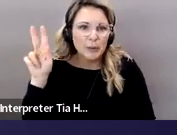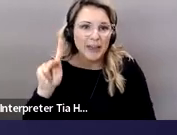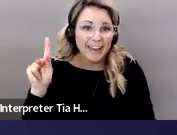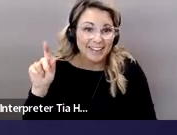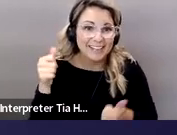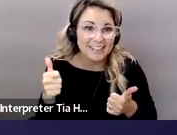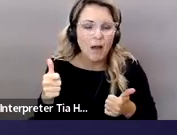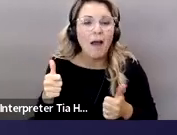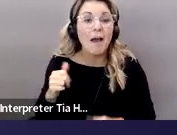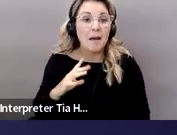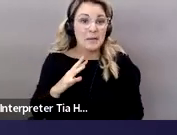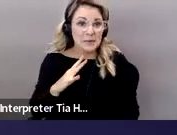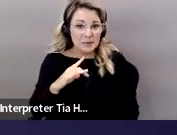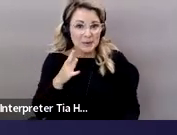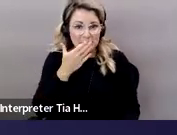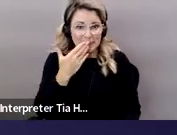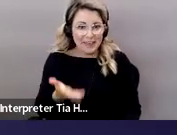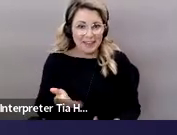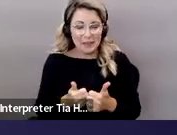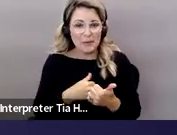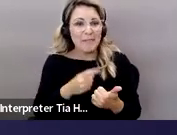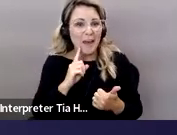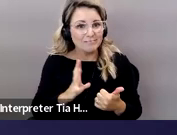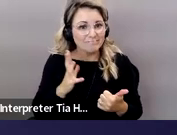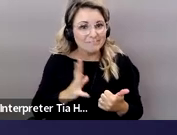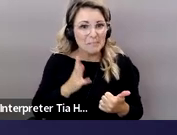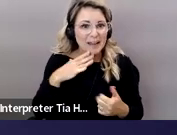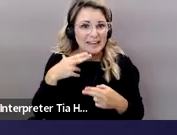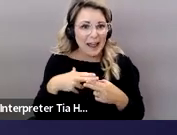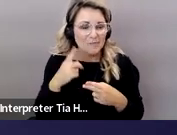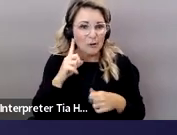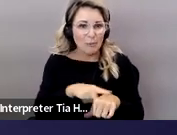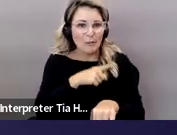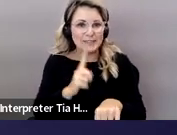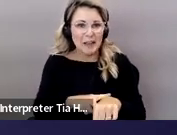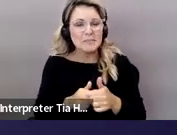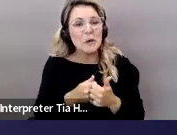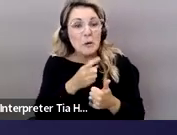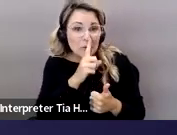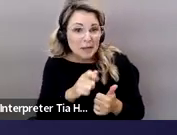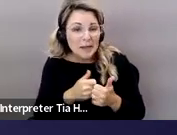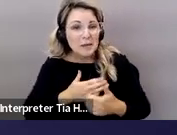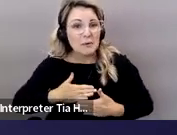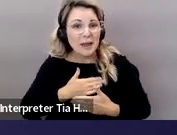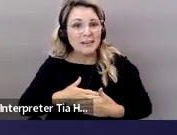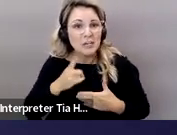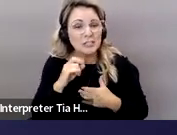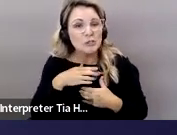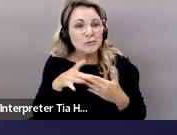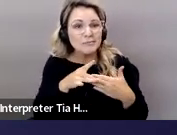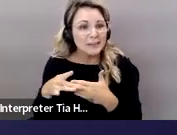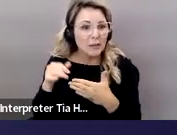introductions I've heard of my name in quite some time. So I really appreciate you leading us through this